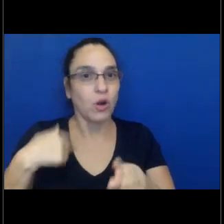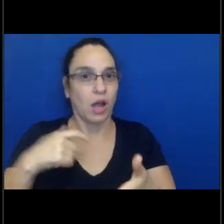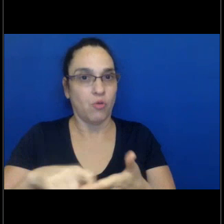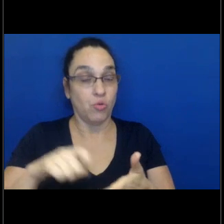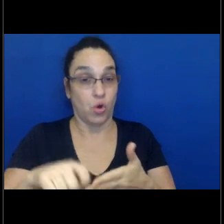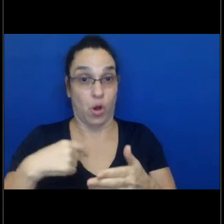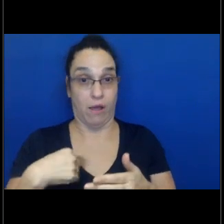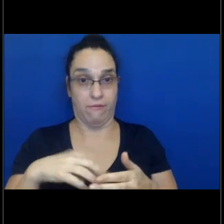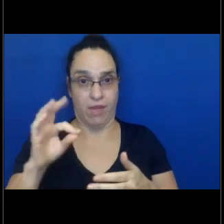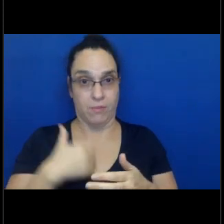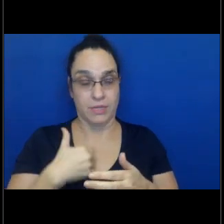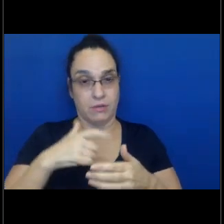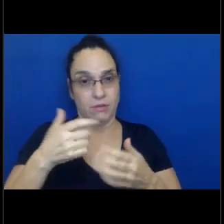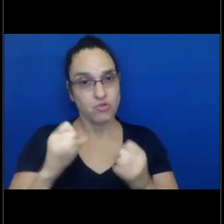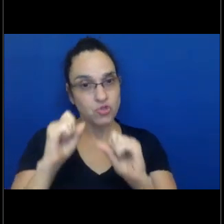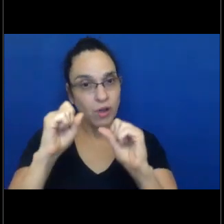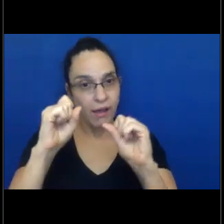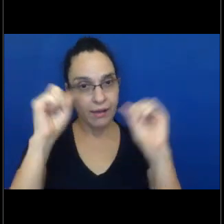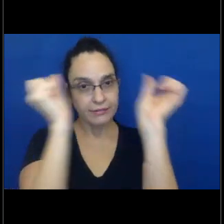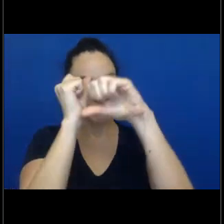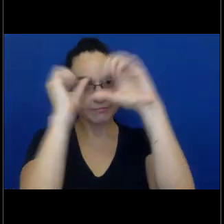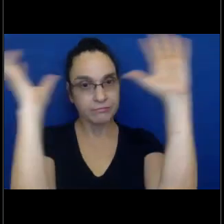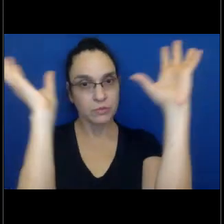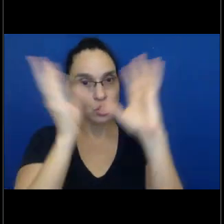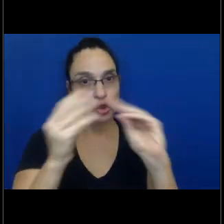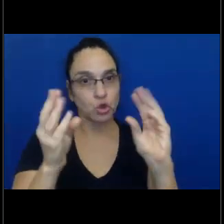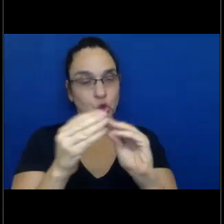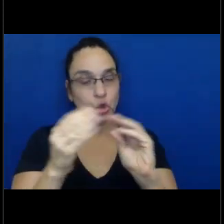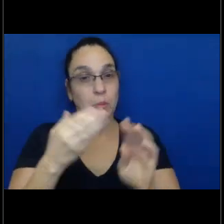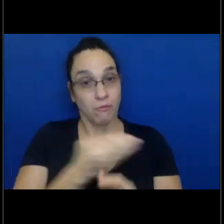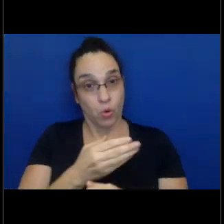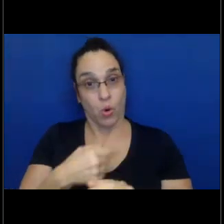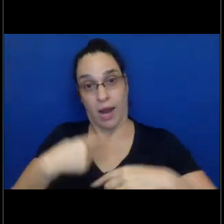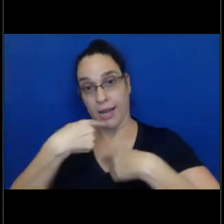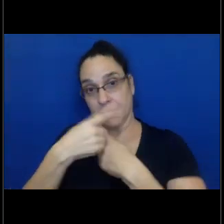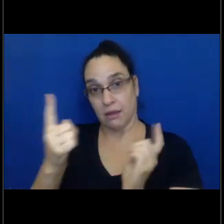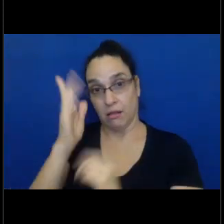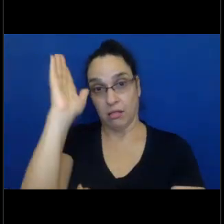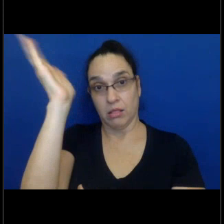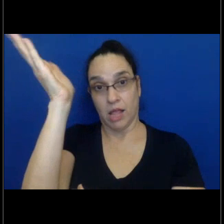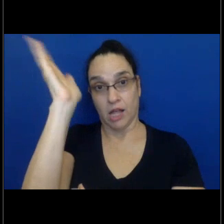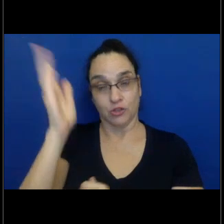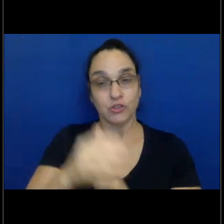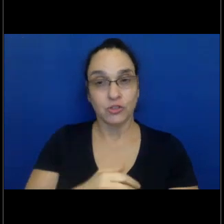with a story before I would go to a place to give a lecture, as very often